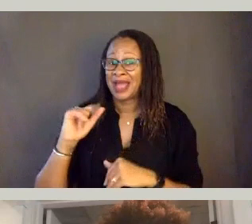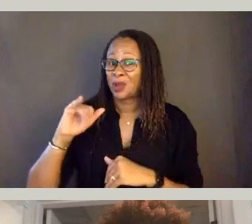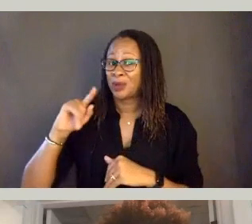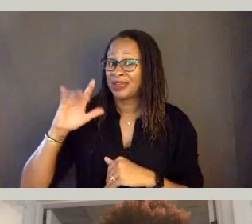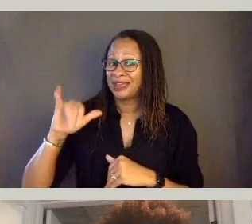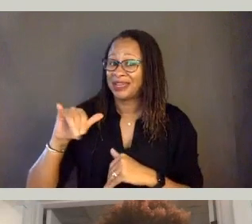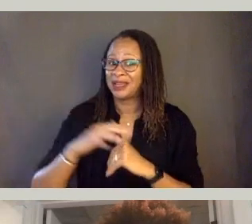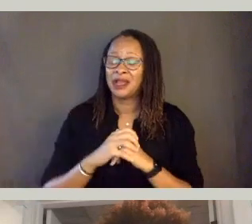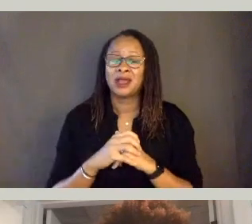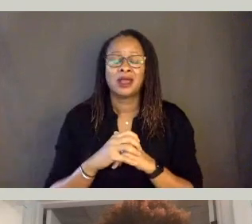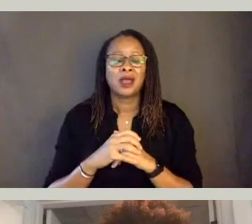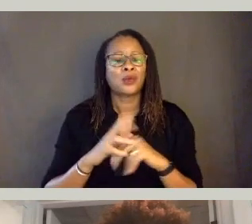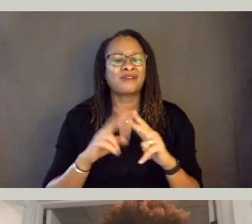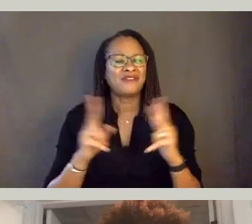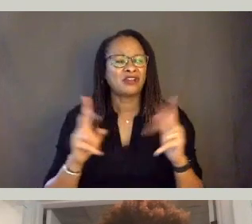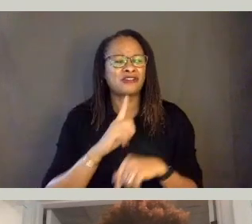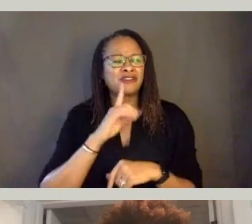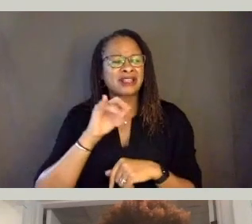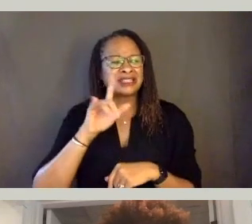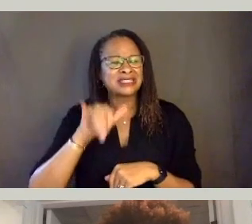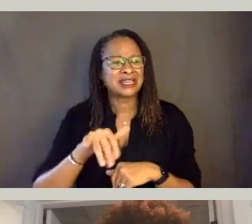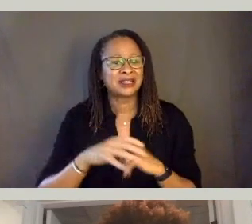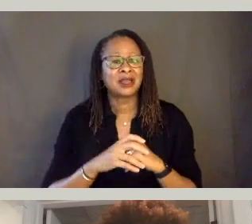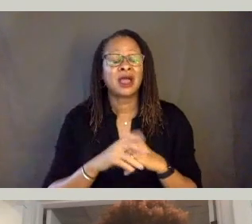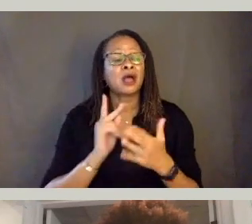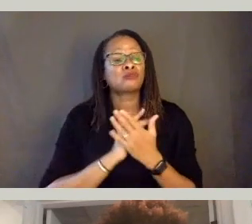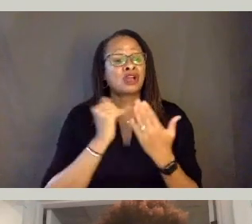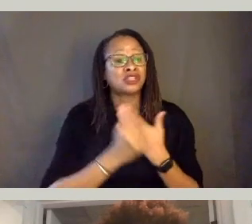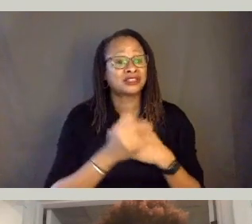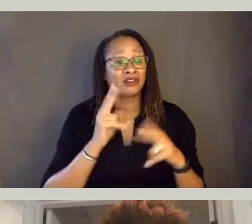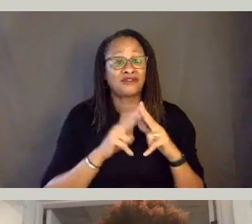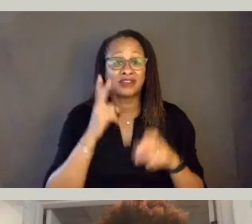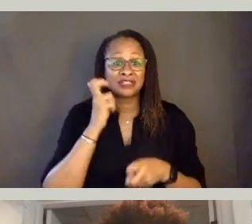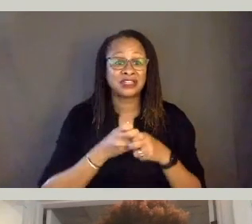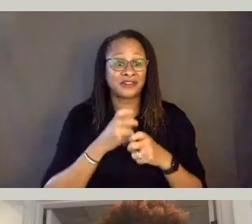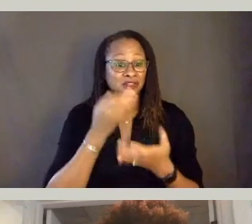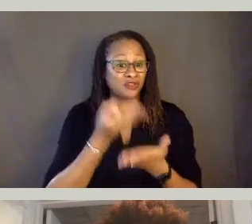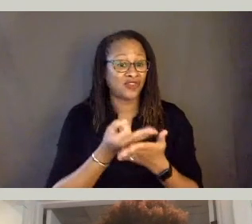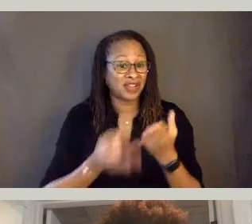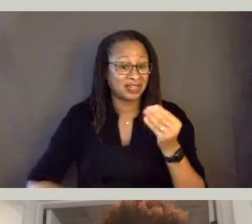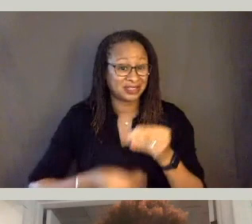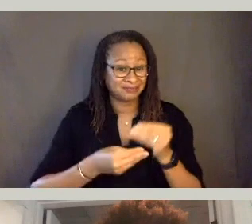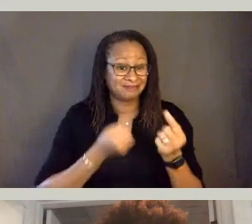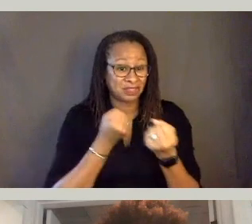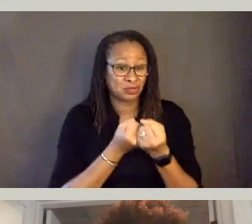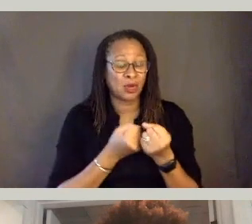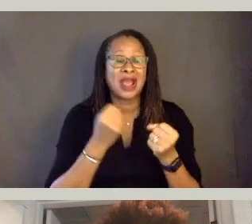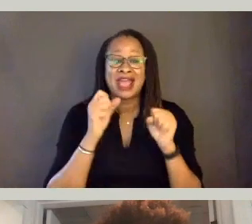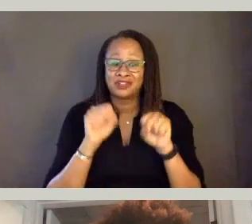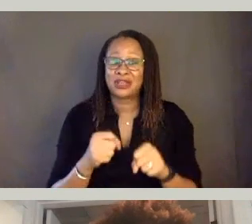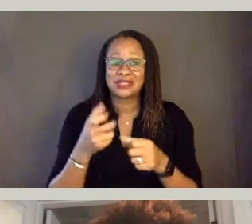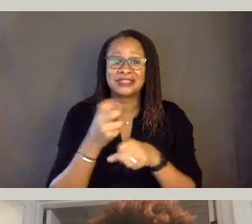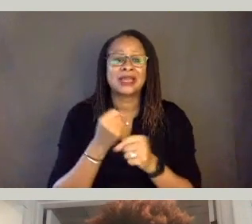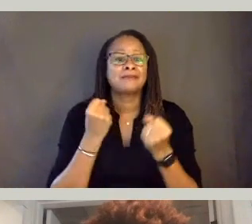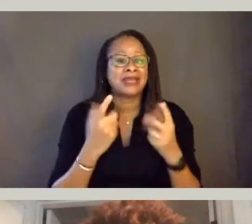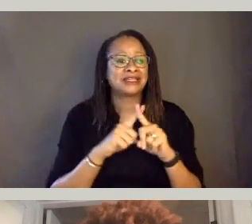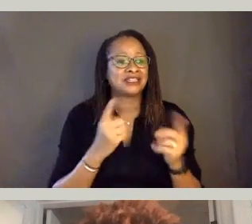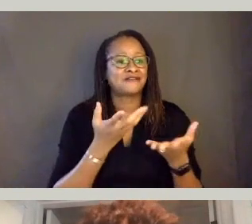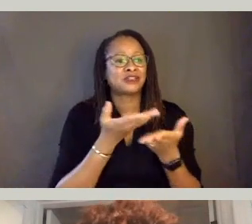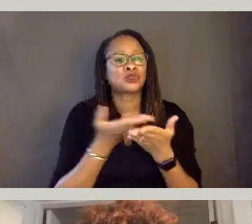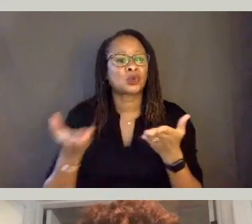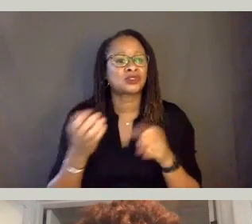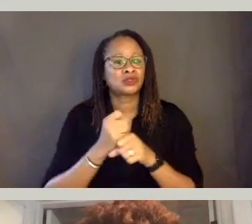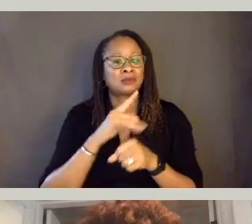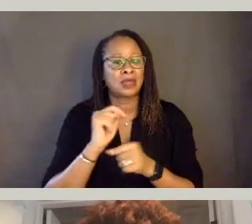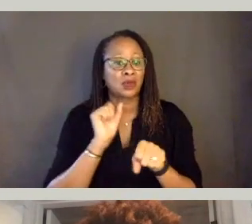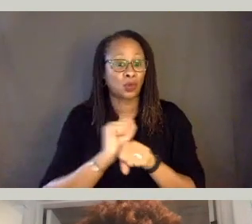the deals, we're very realistic that projects are very difficult to finance and that it really takes a combination of many different sources to make these things work. And, you know, and so I think